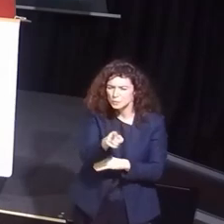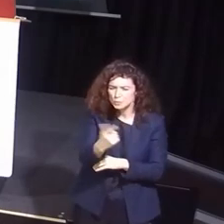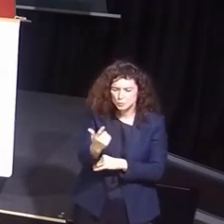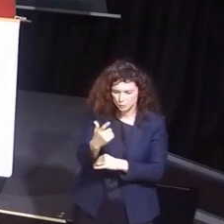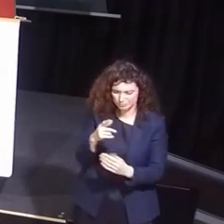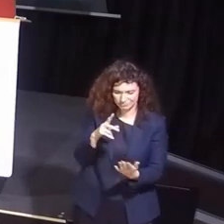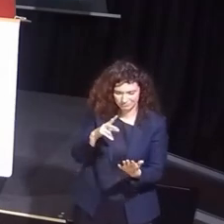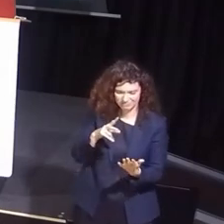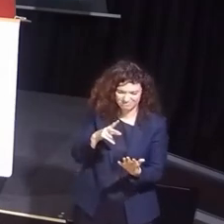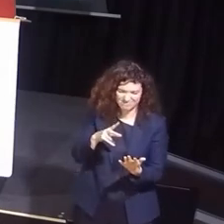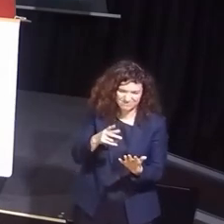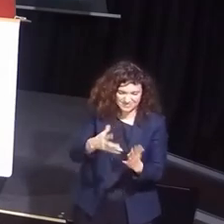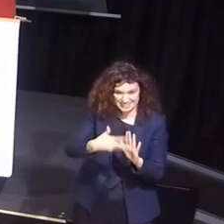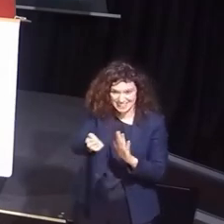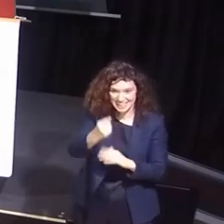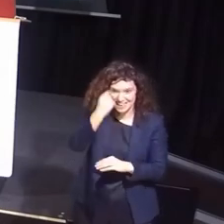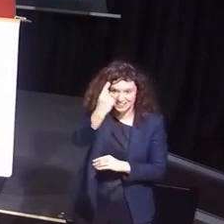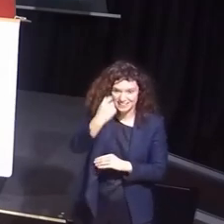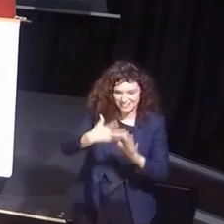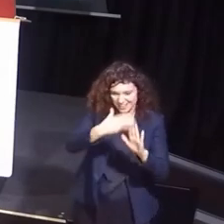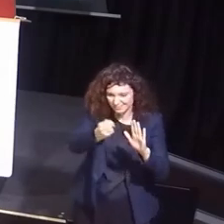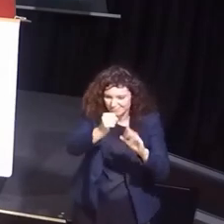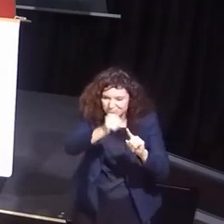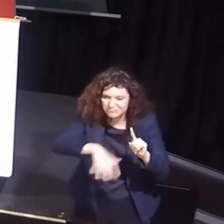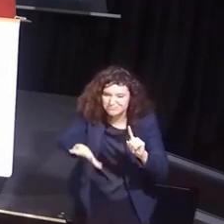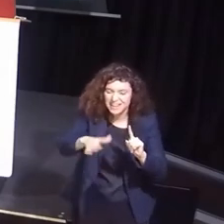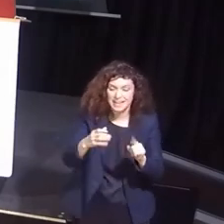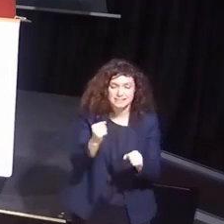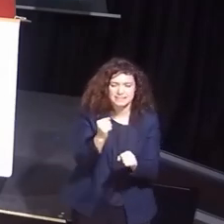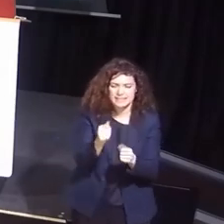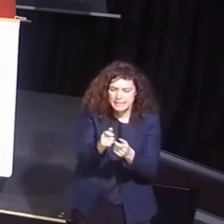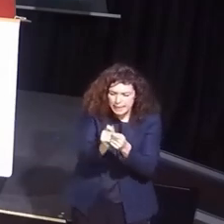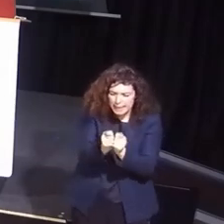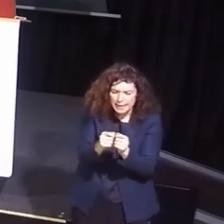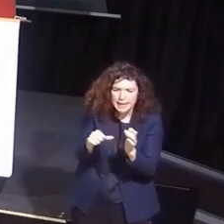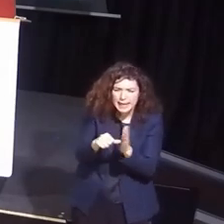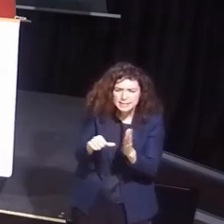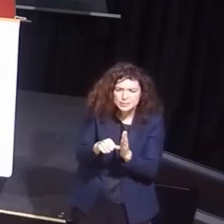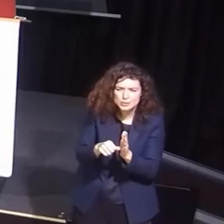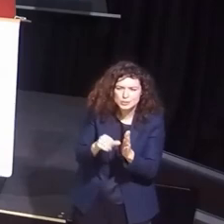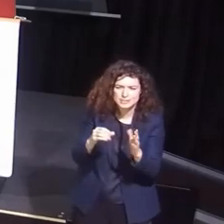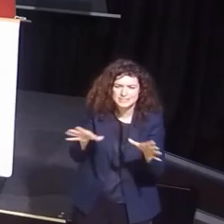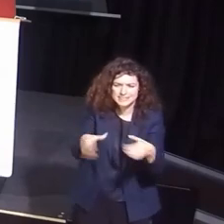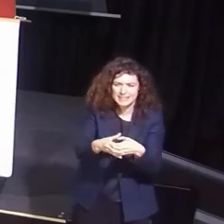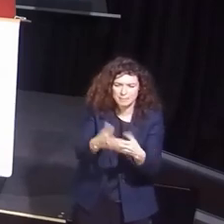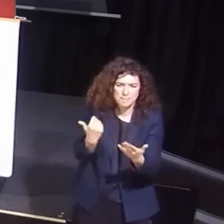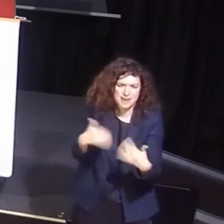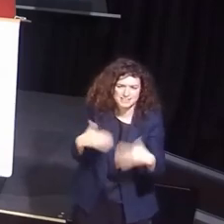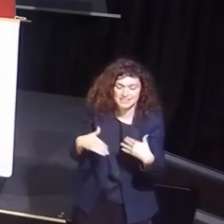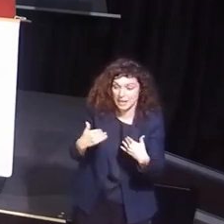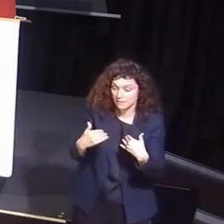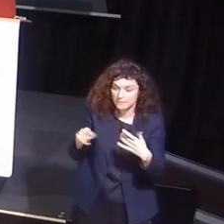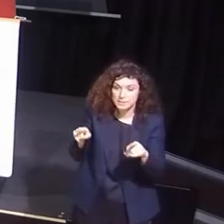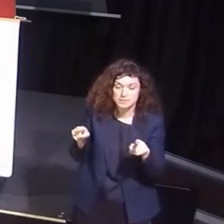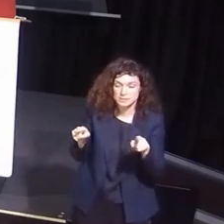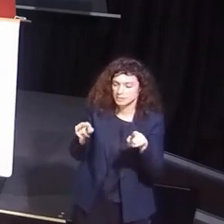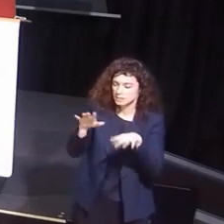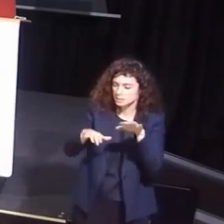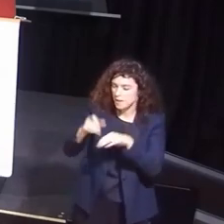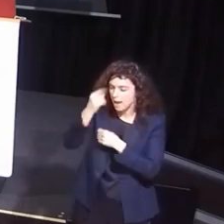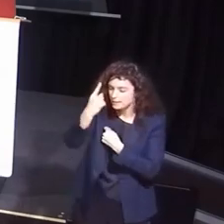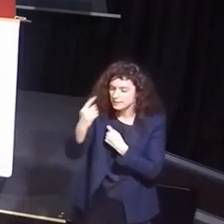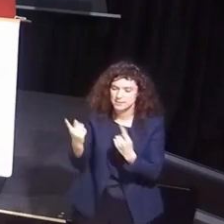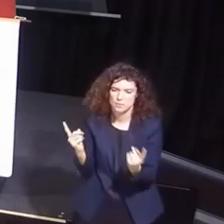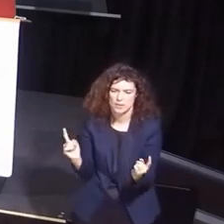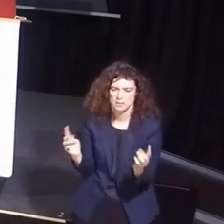from me. And the Glitch team, who are amazing, who we simultaneously had a similar idea, and then somehow we came together at E3,